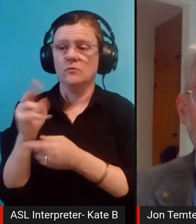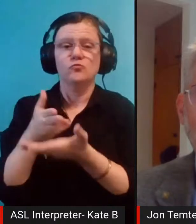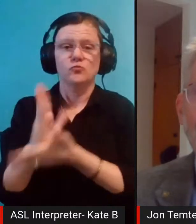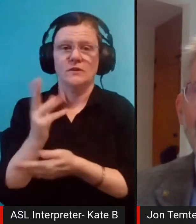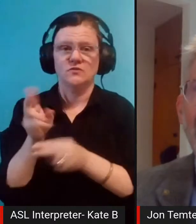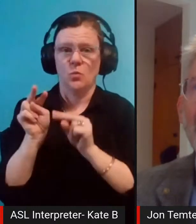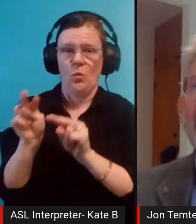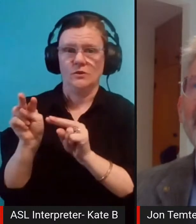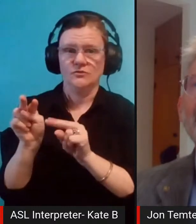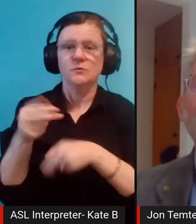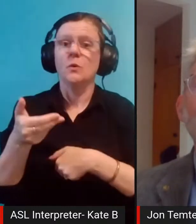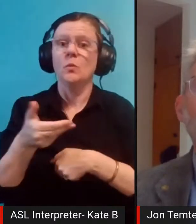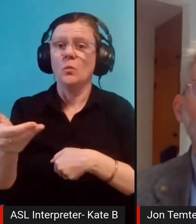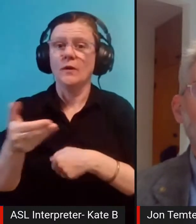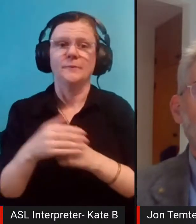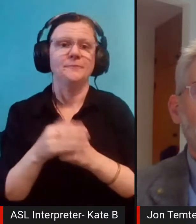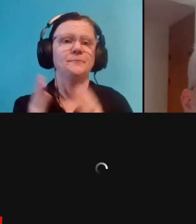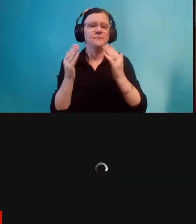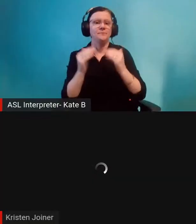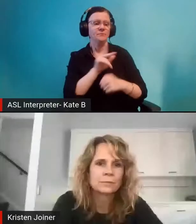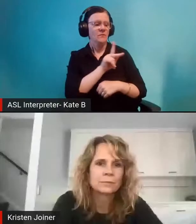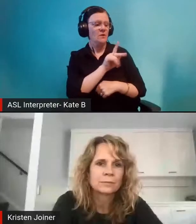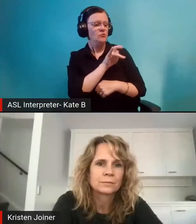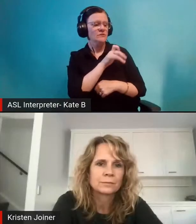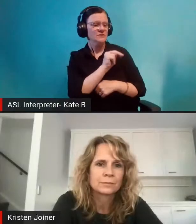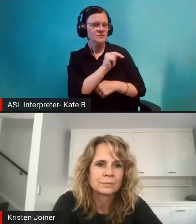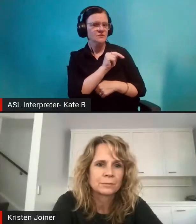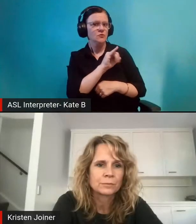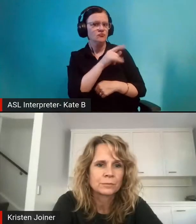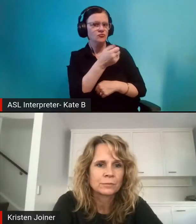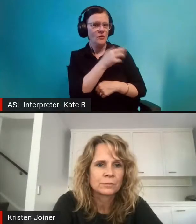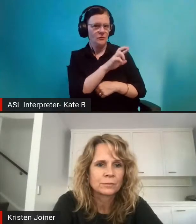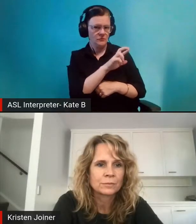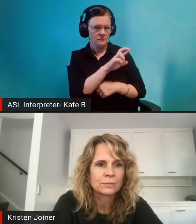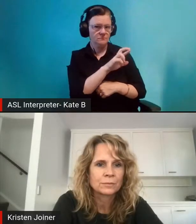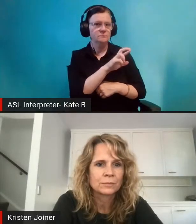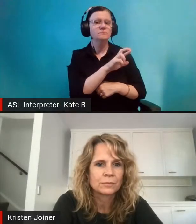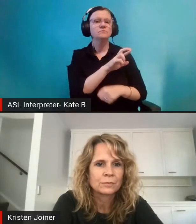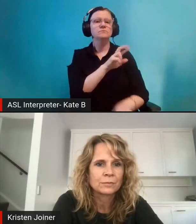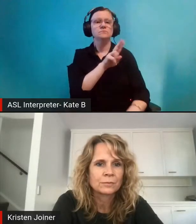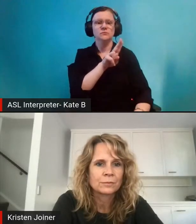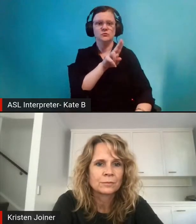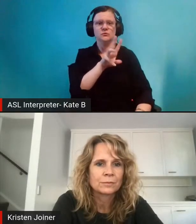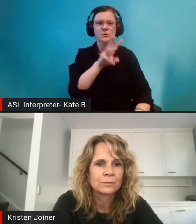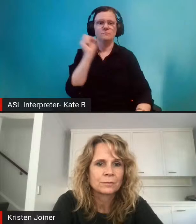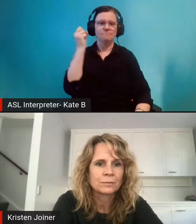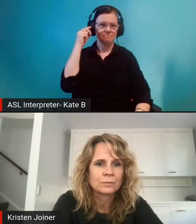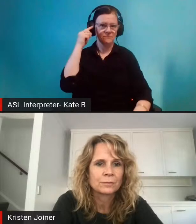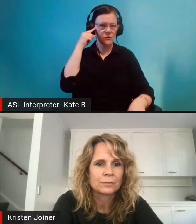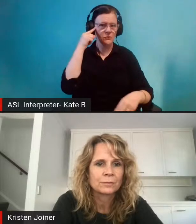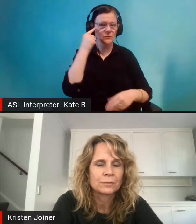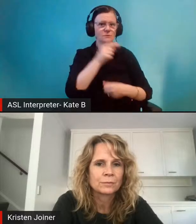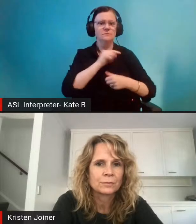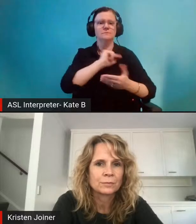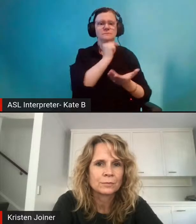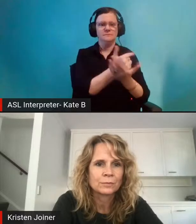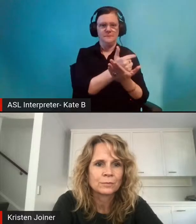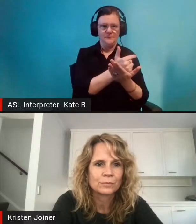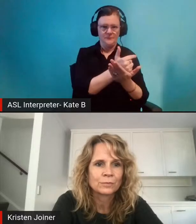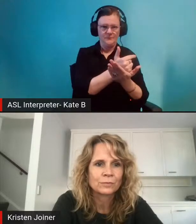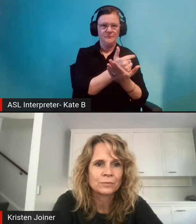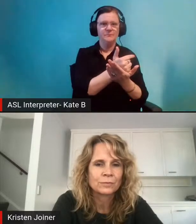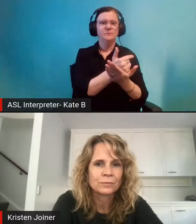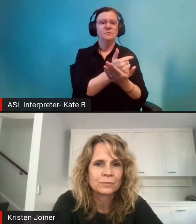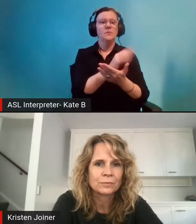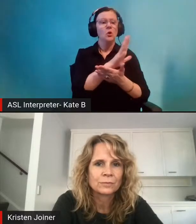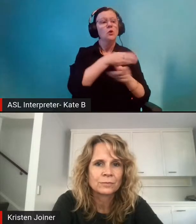Welcome. Kristen Joiner graduated from the University of Wisconsin with her BA in